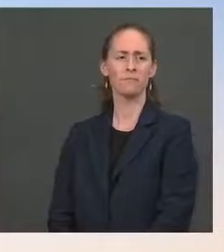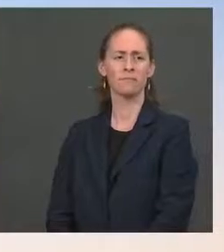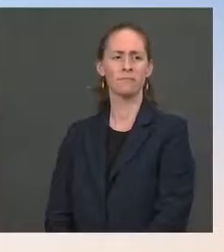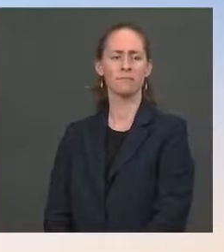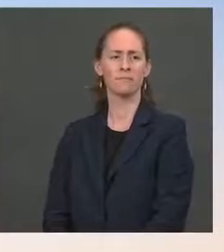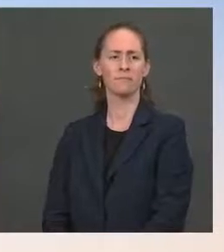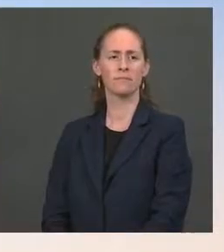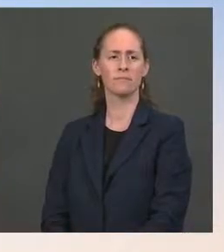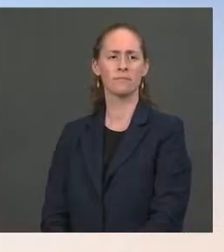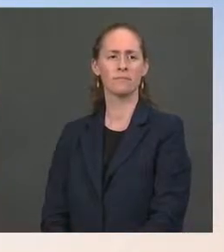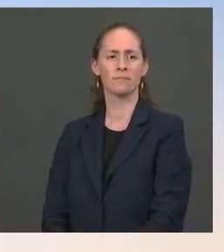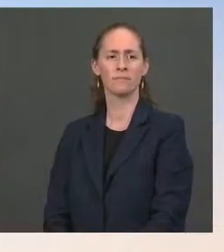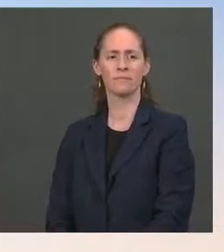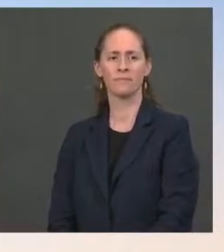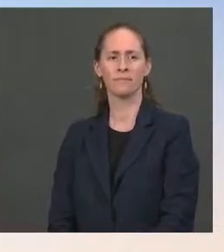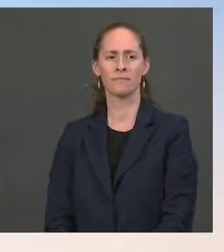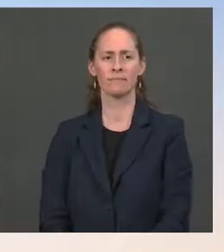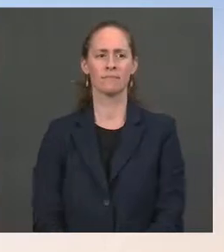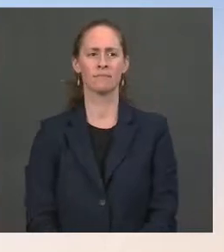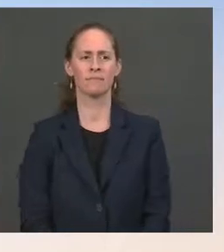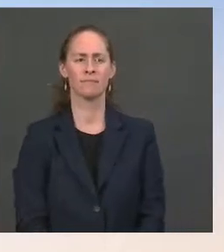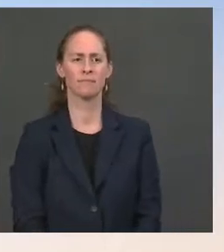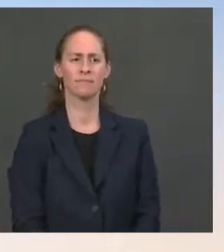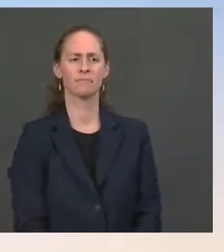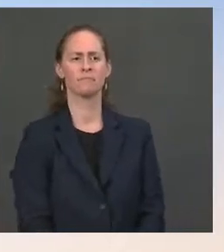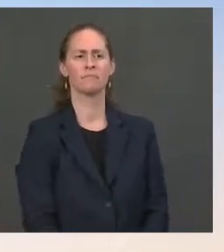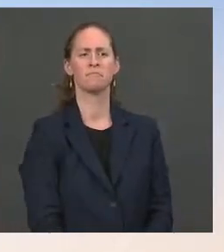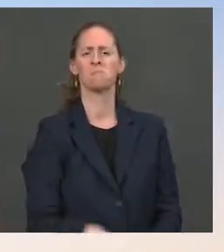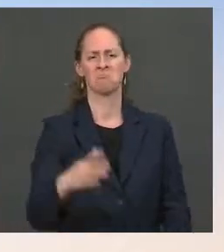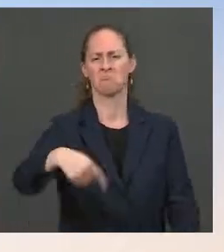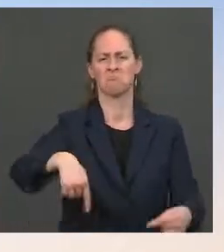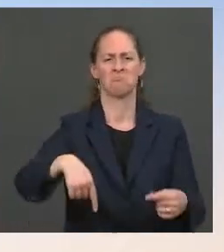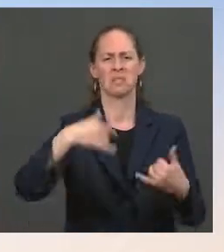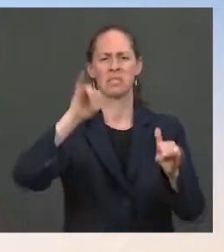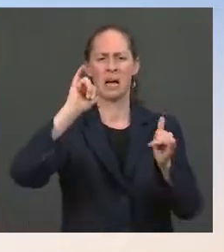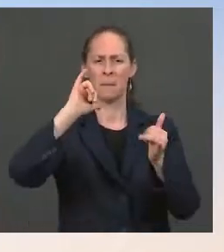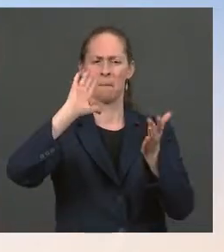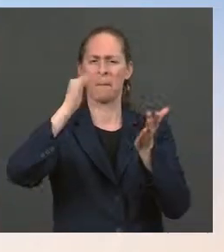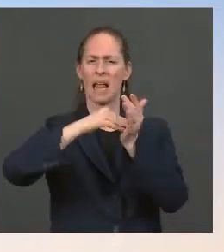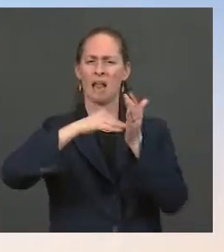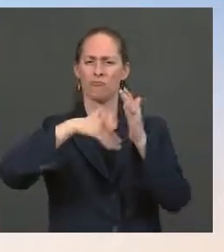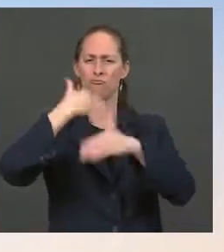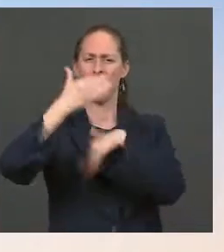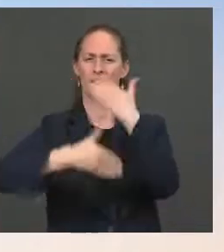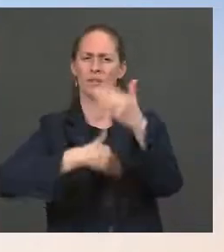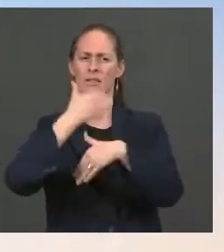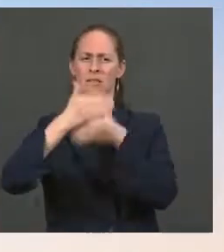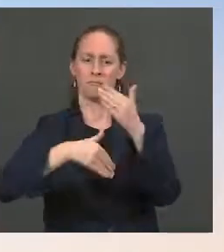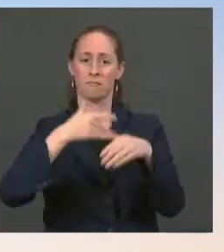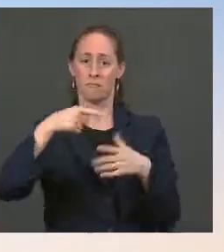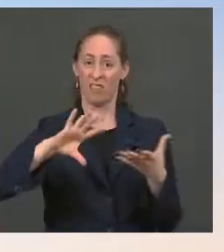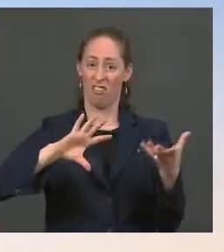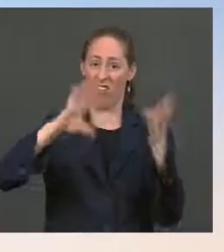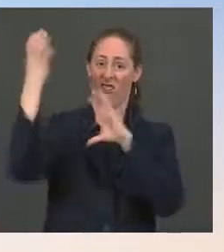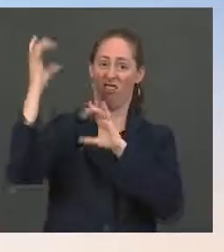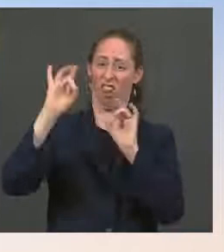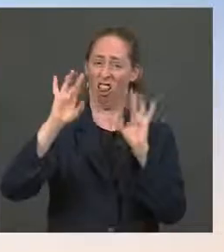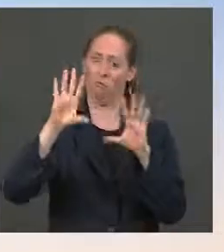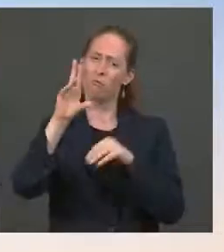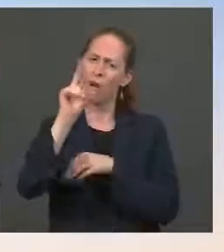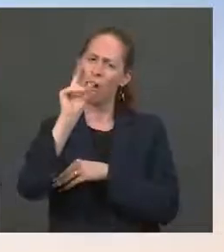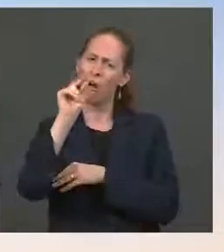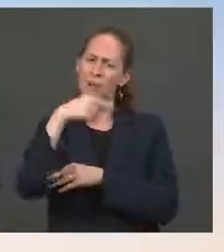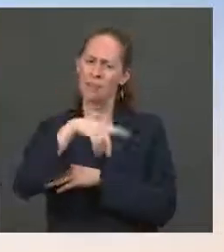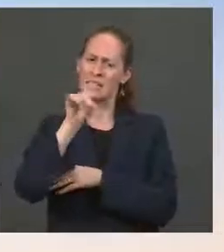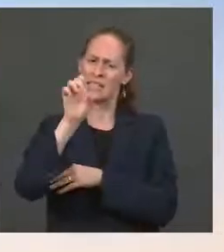We don't see it that way. We're in the middle of a process. This is democracy. It's not dysfunction. So we're going to keep at it.